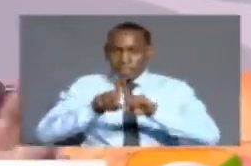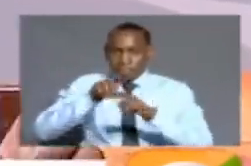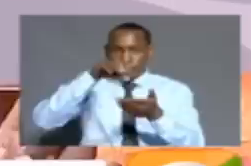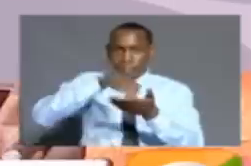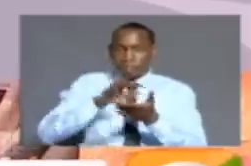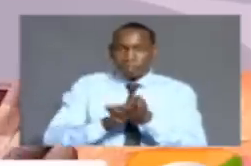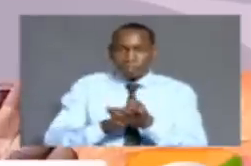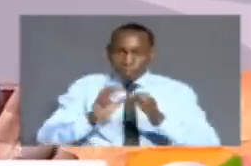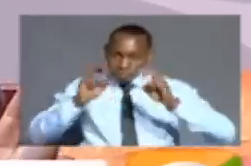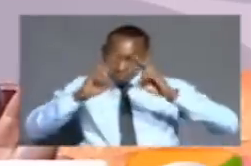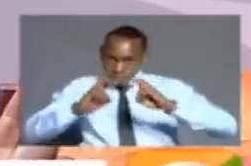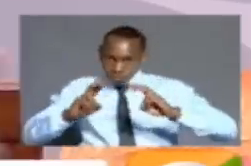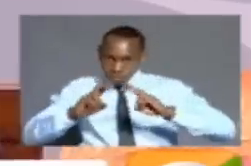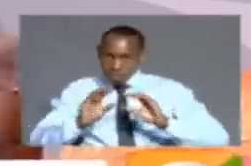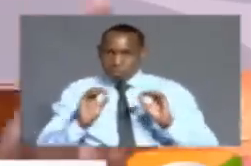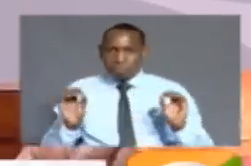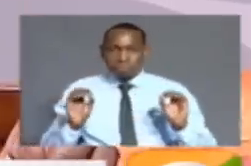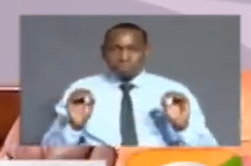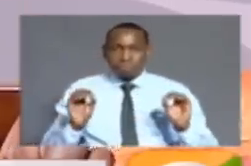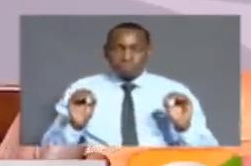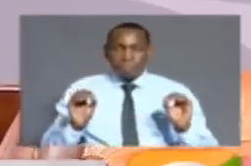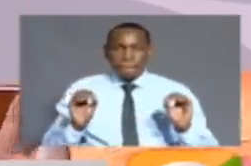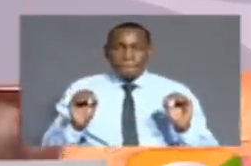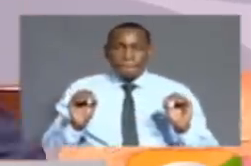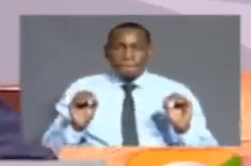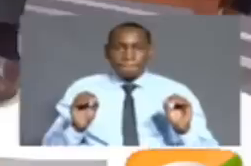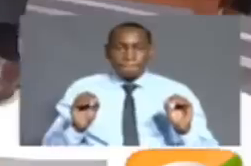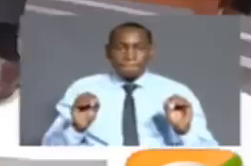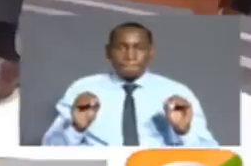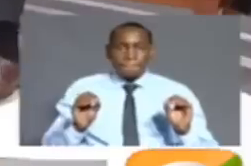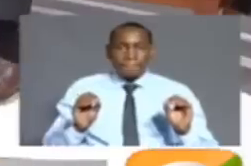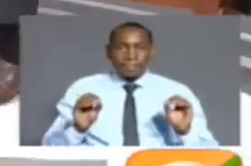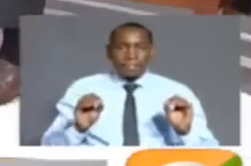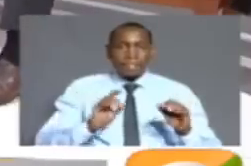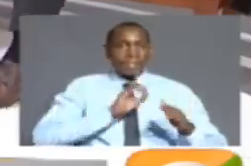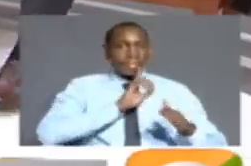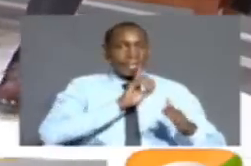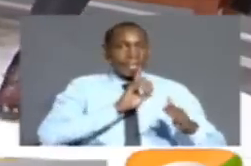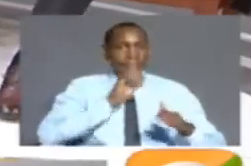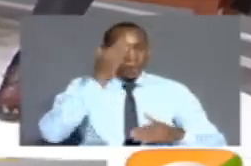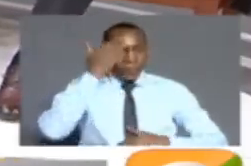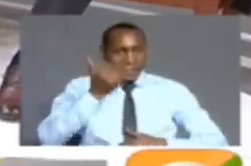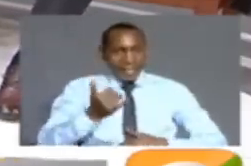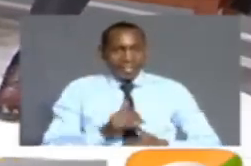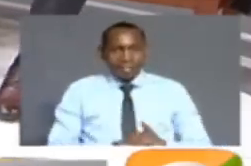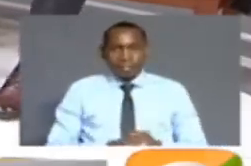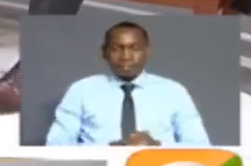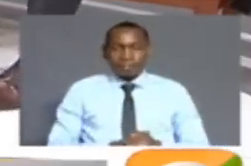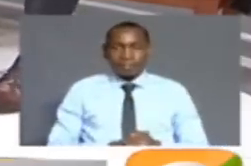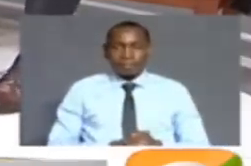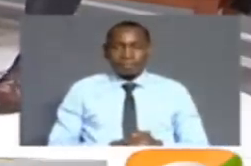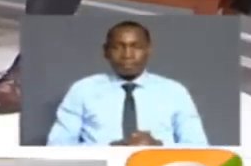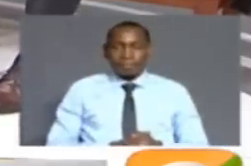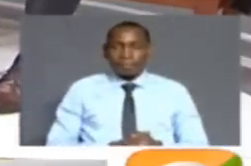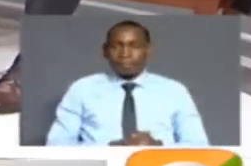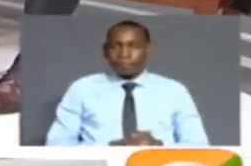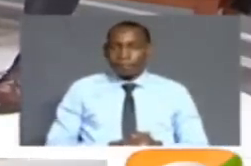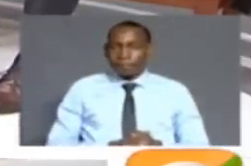will not scrutinize it. Oh, my. They will not scrutinize oh it. Oh, my. Yeah. And I say this because, Senator Kihika